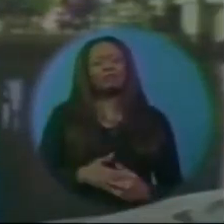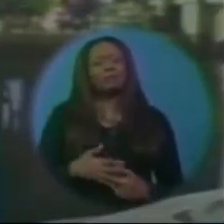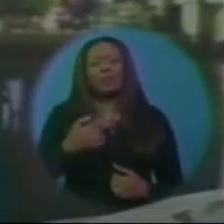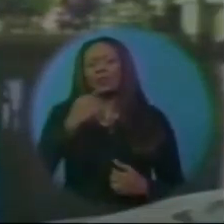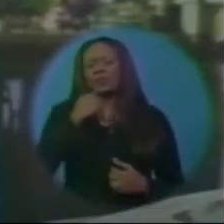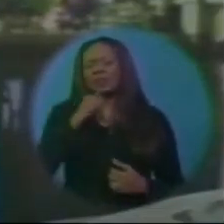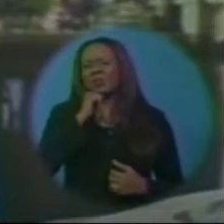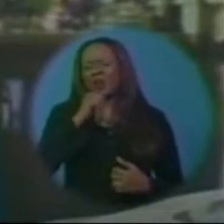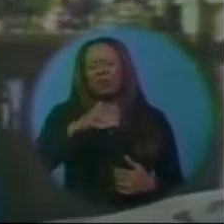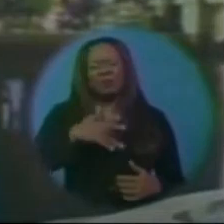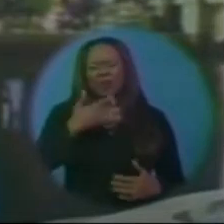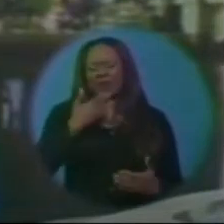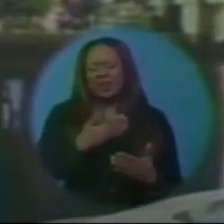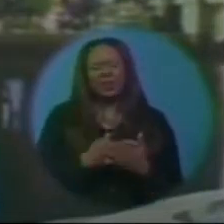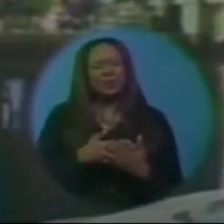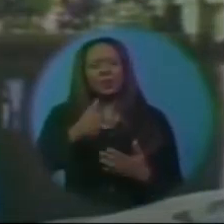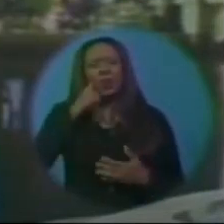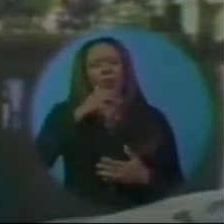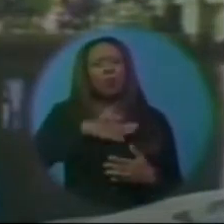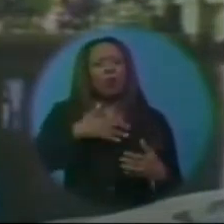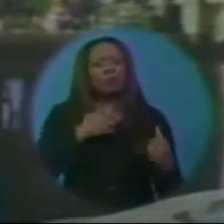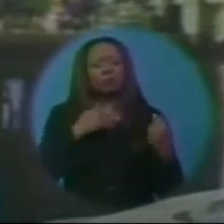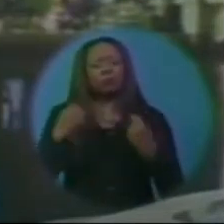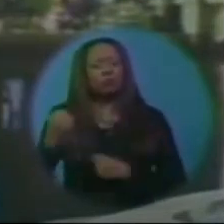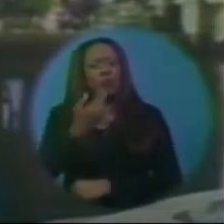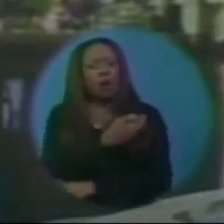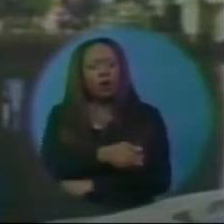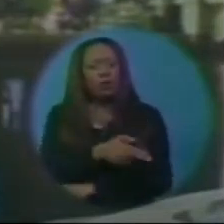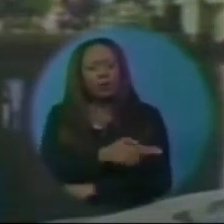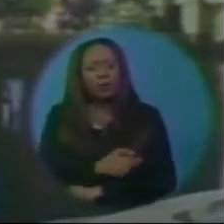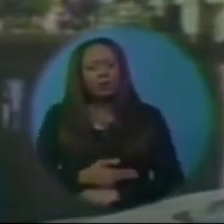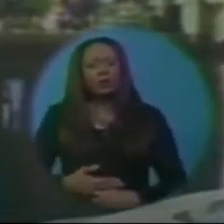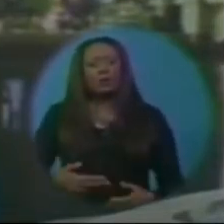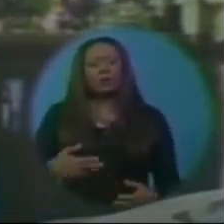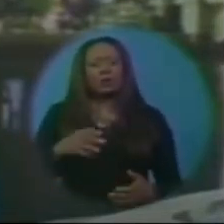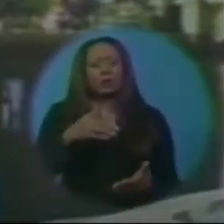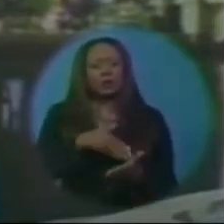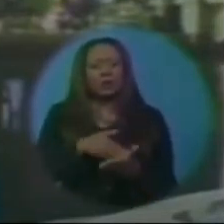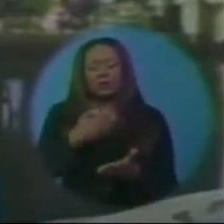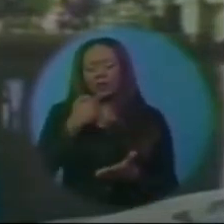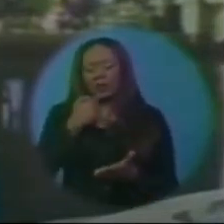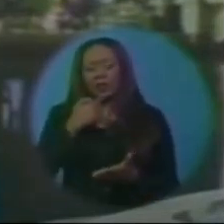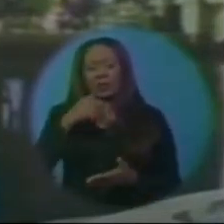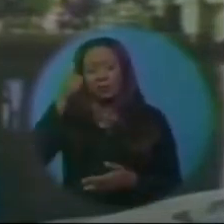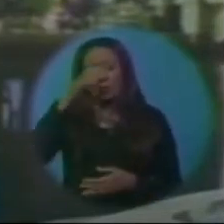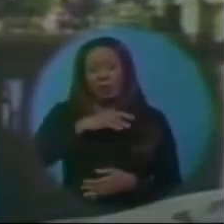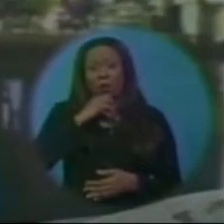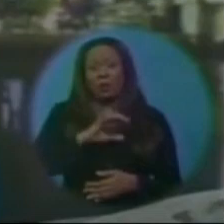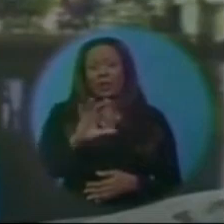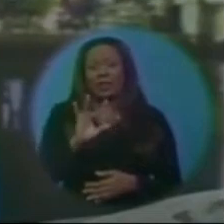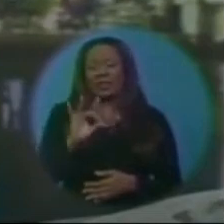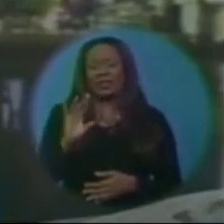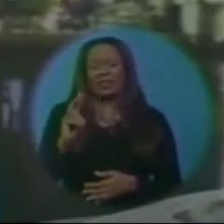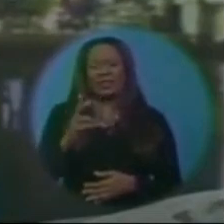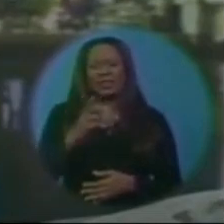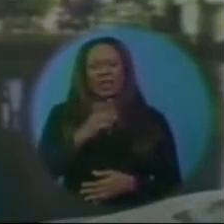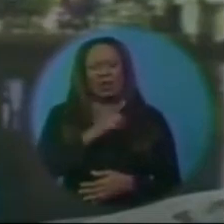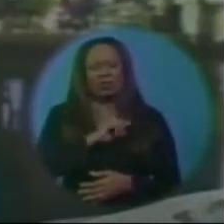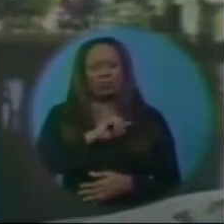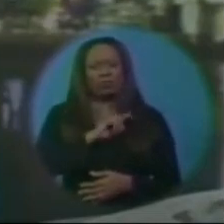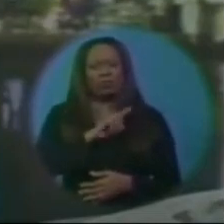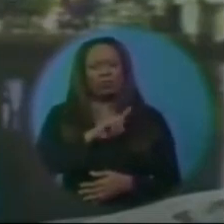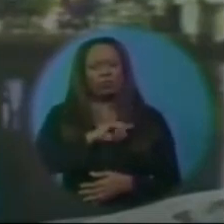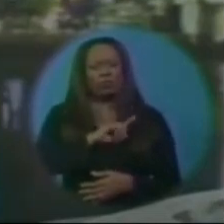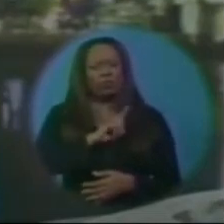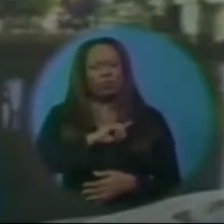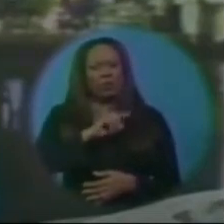him to the hospital. There, doctors discovered that the 86-year-old had an unusual heartbeat. He was advised that he